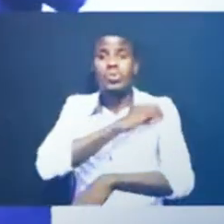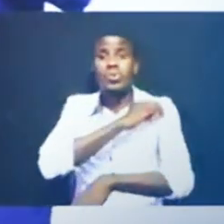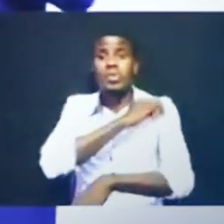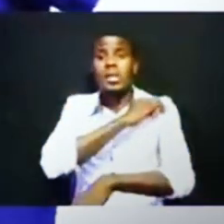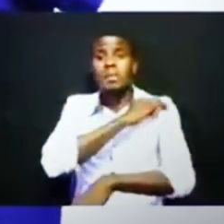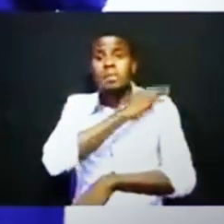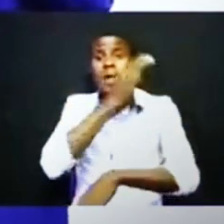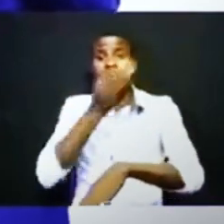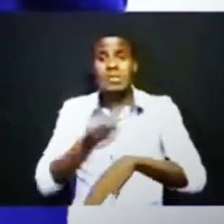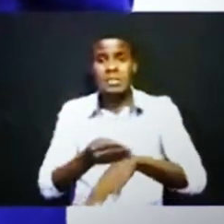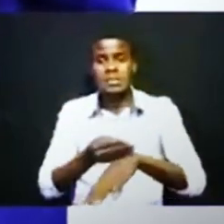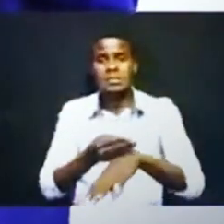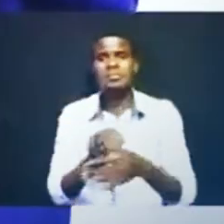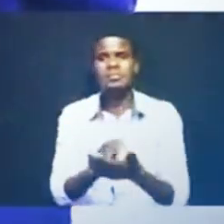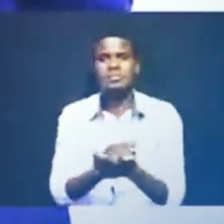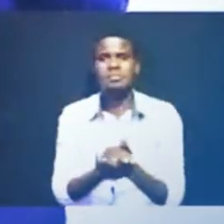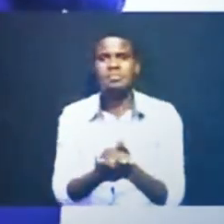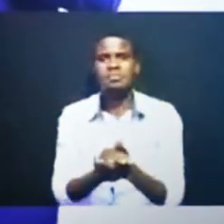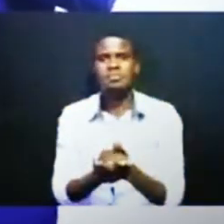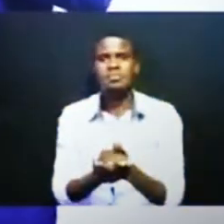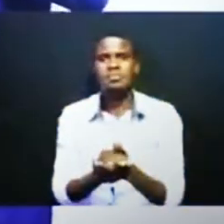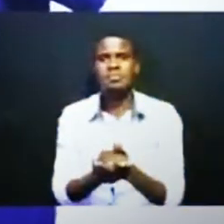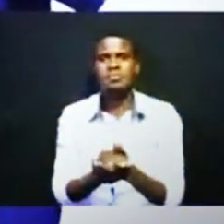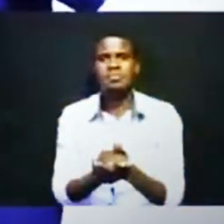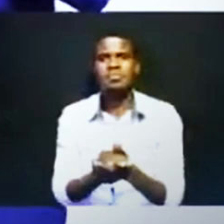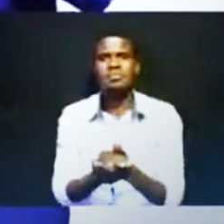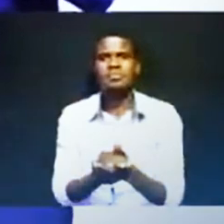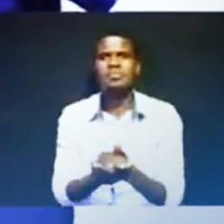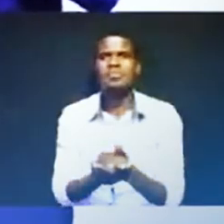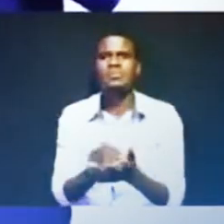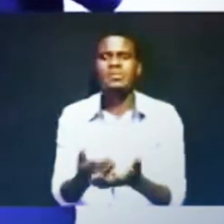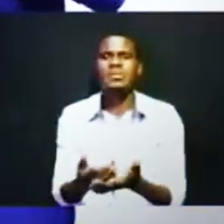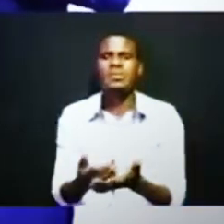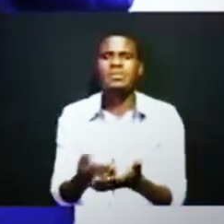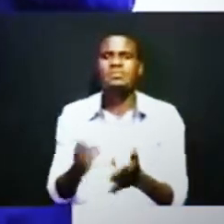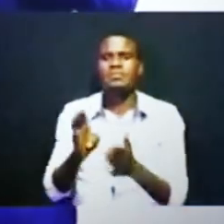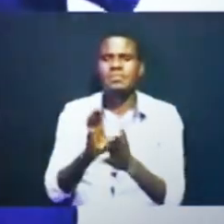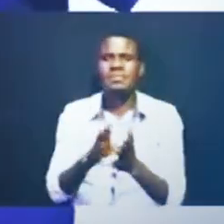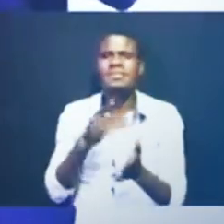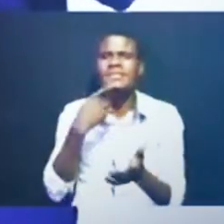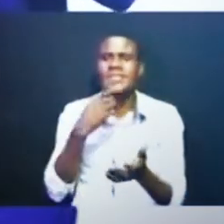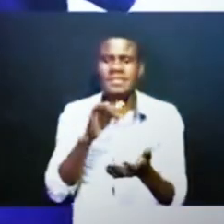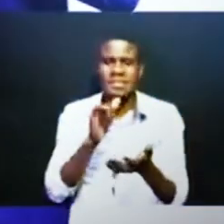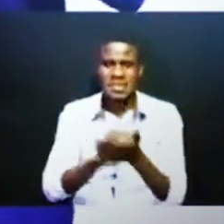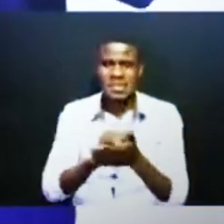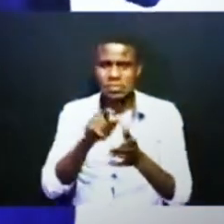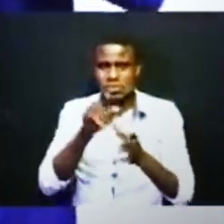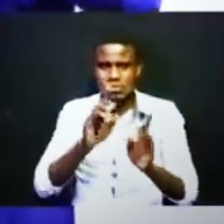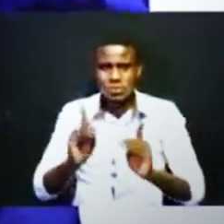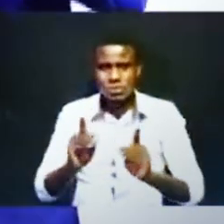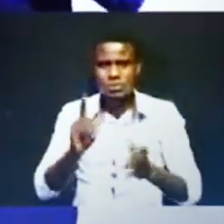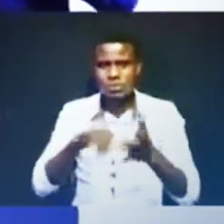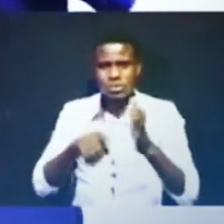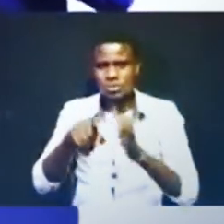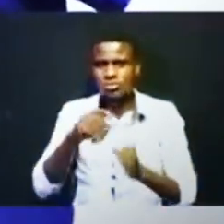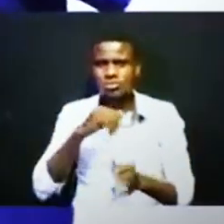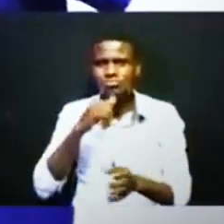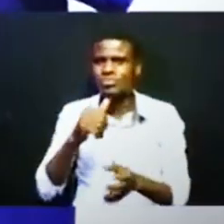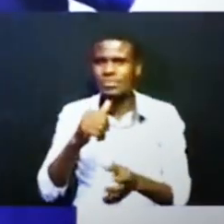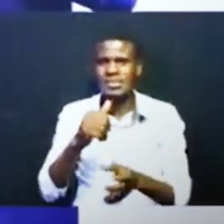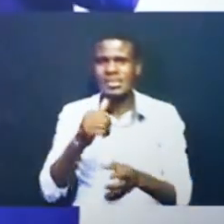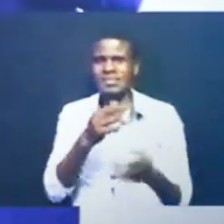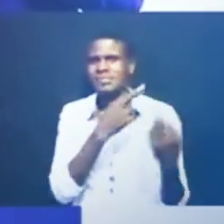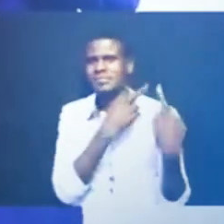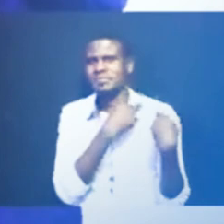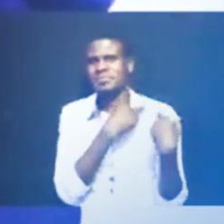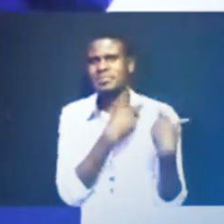duty, but in effect do what is not your duty. And we people no so bra Yesu ne esuafo no